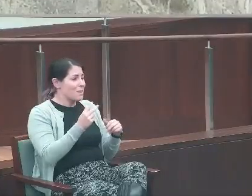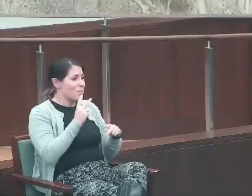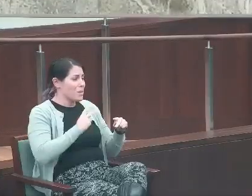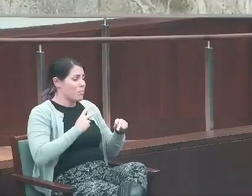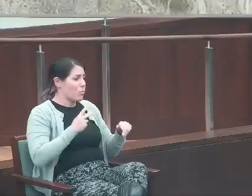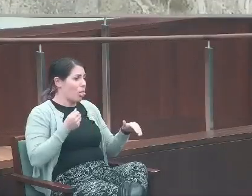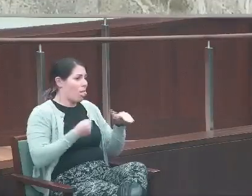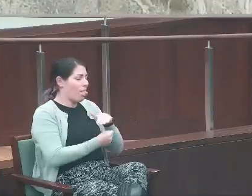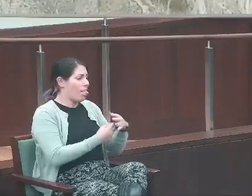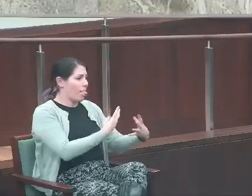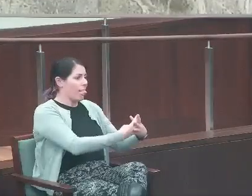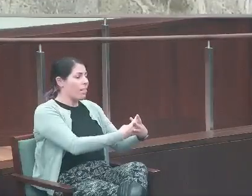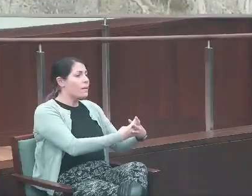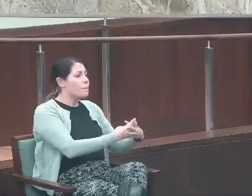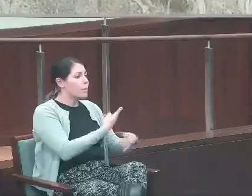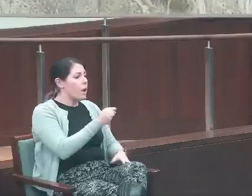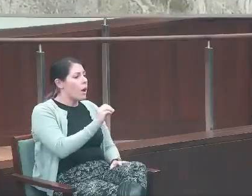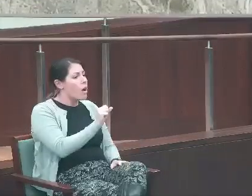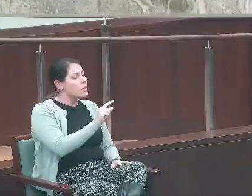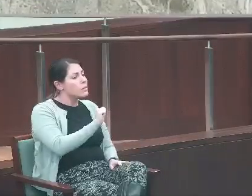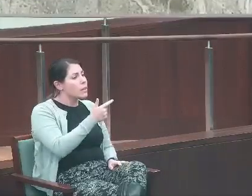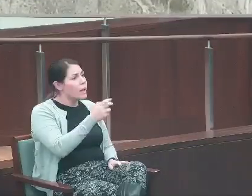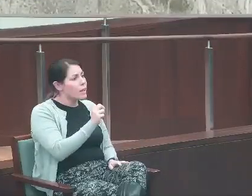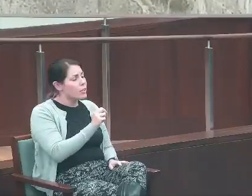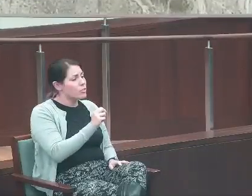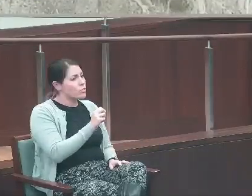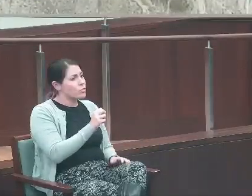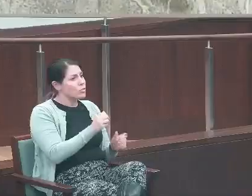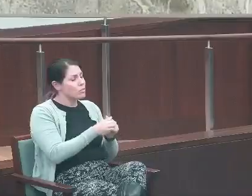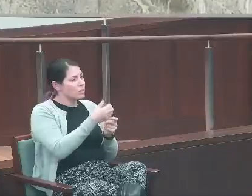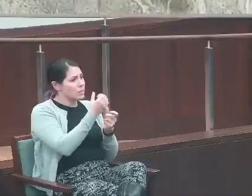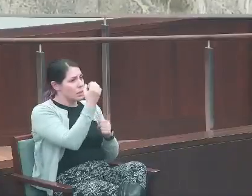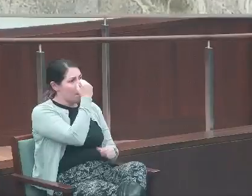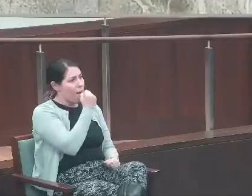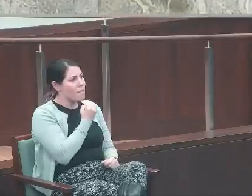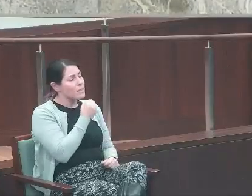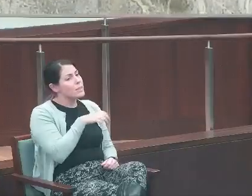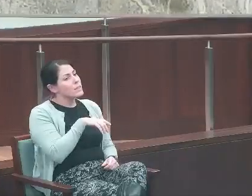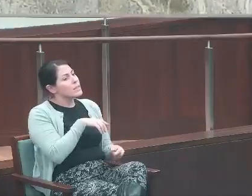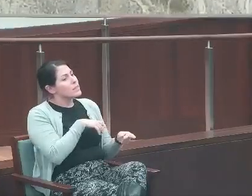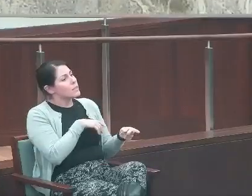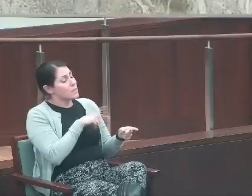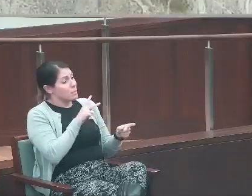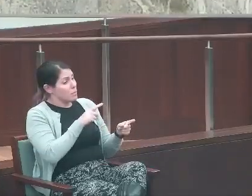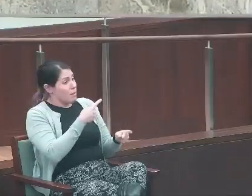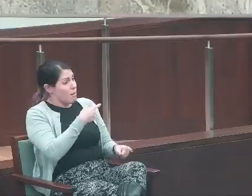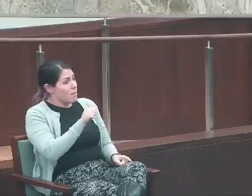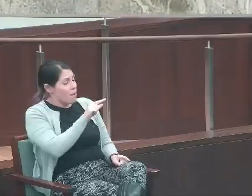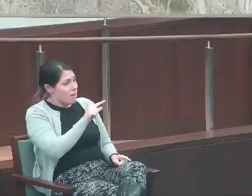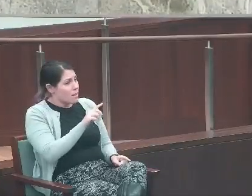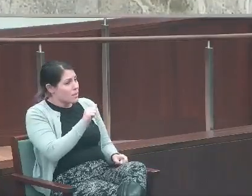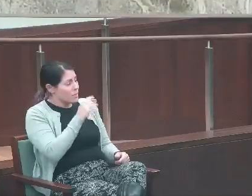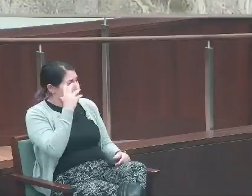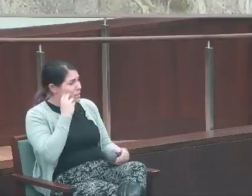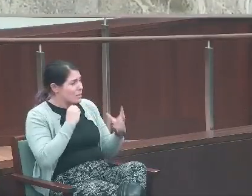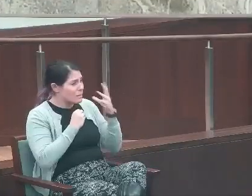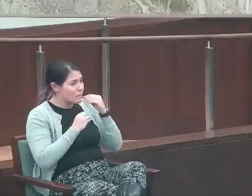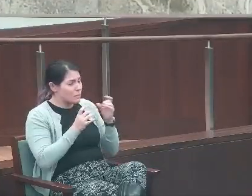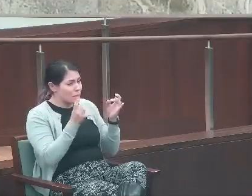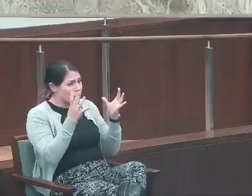in Hamas captivity. And the truth be told, the people of Gaza are facing a humanitarian